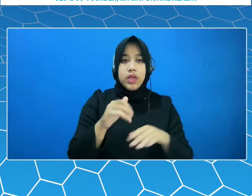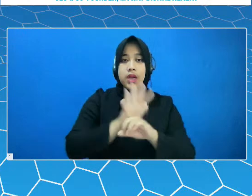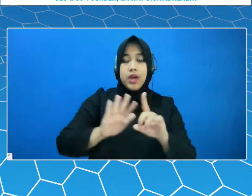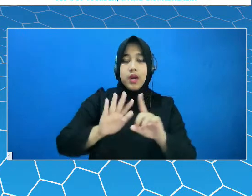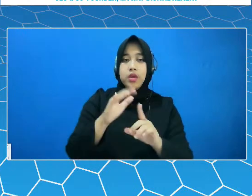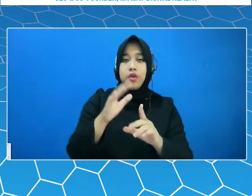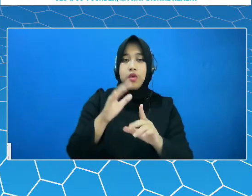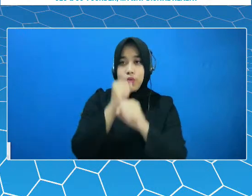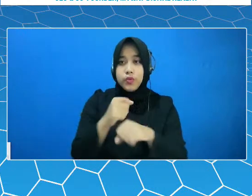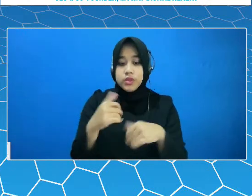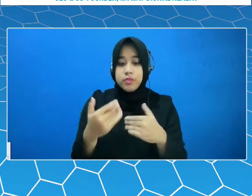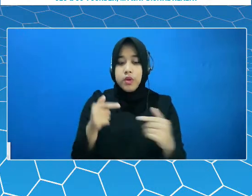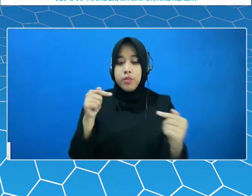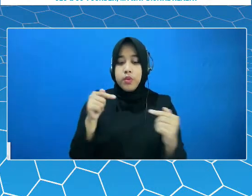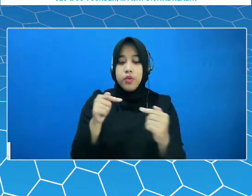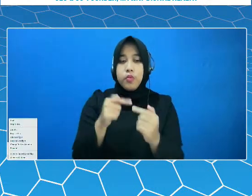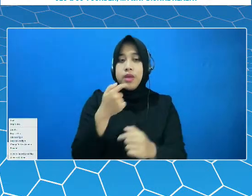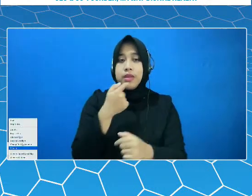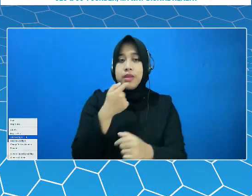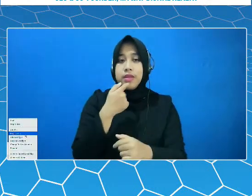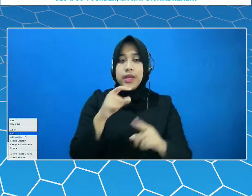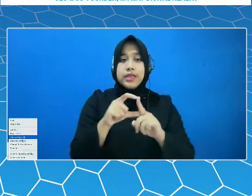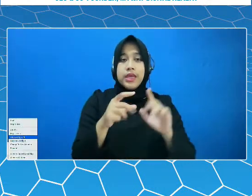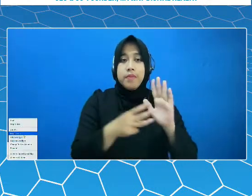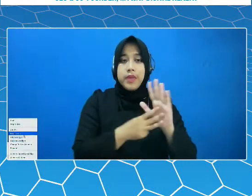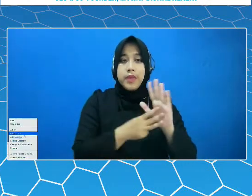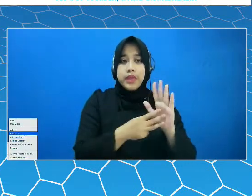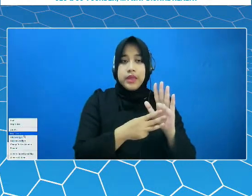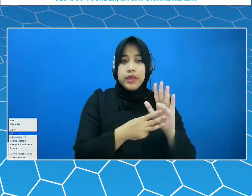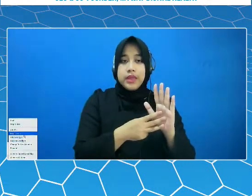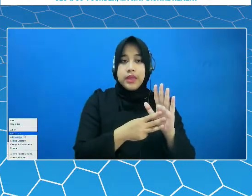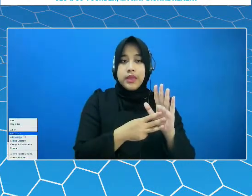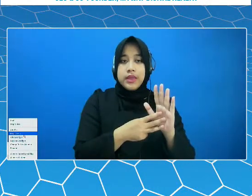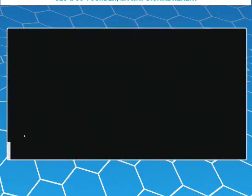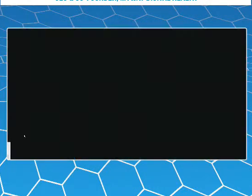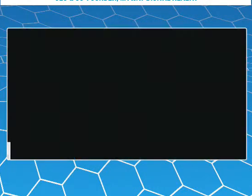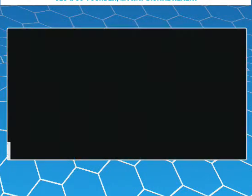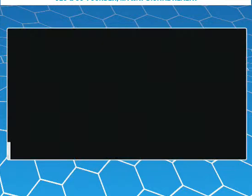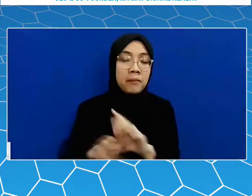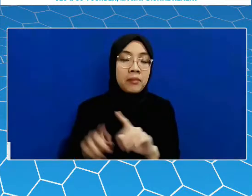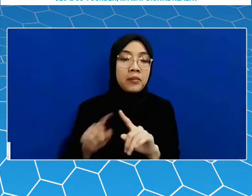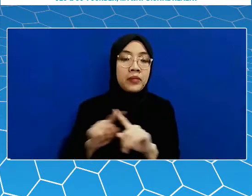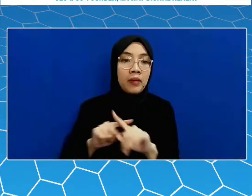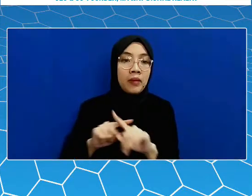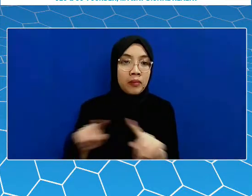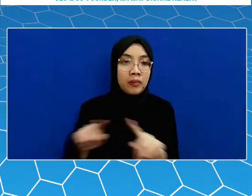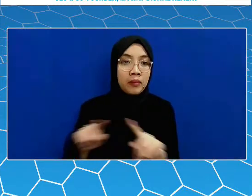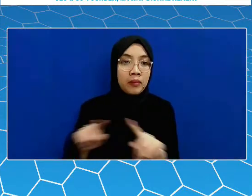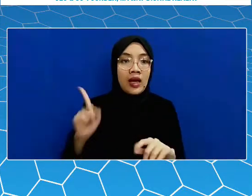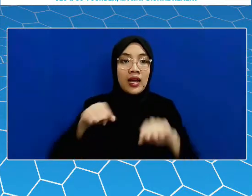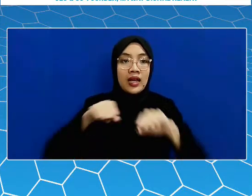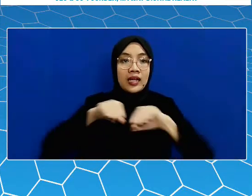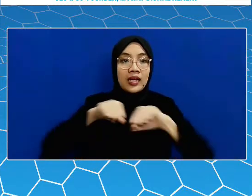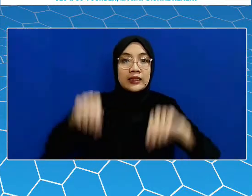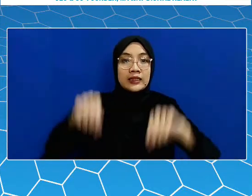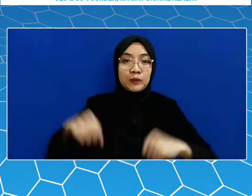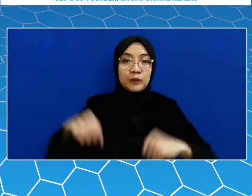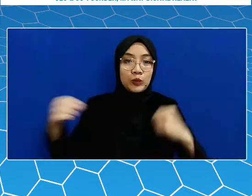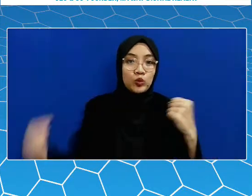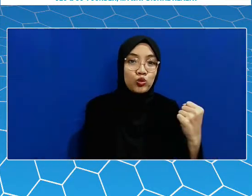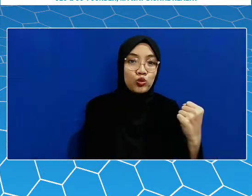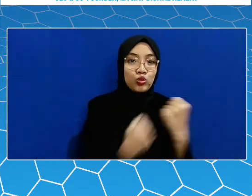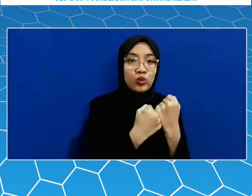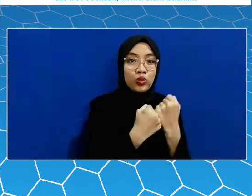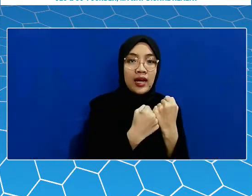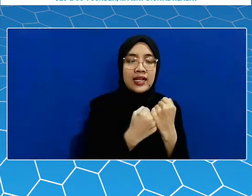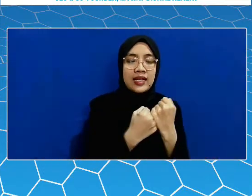diabetes, but what I've shown you and the data-driven support systems is very much applicable across wider chronic